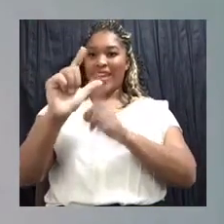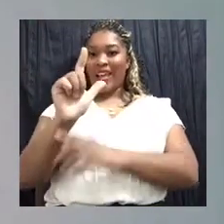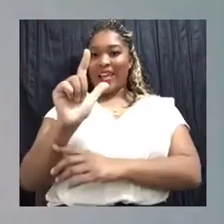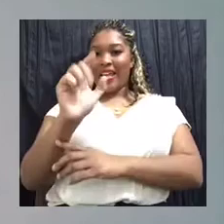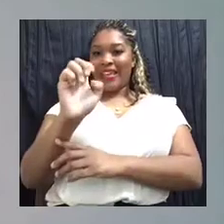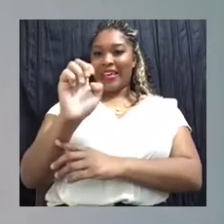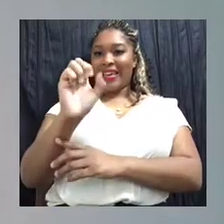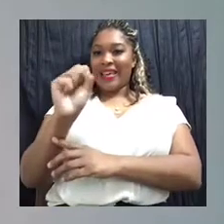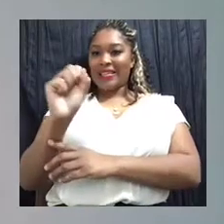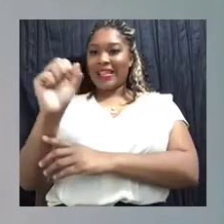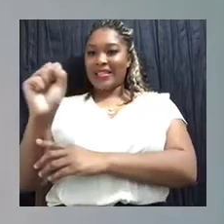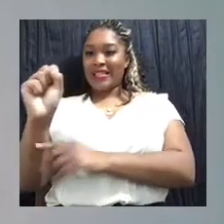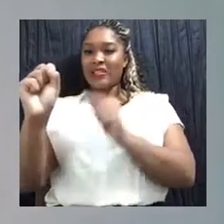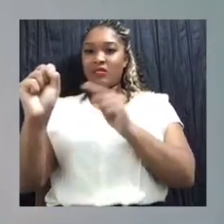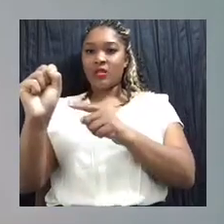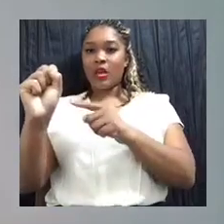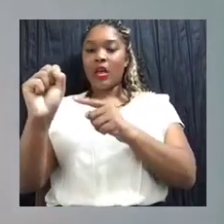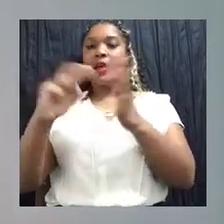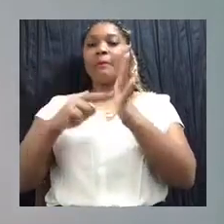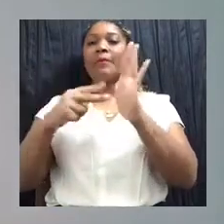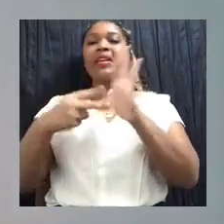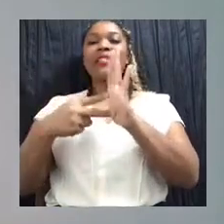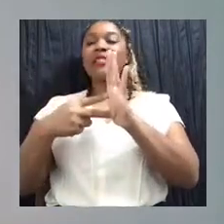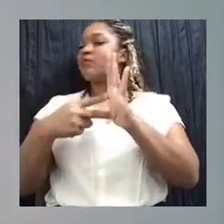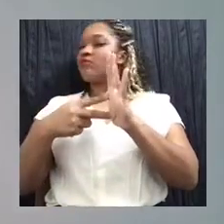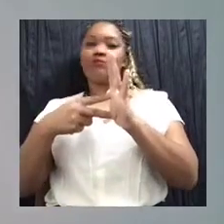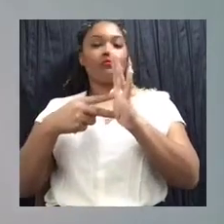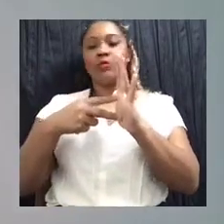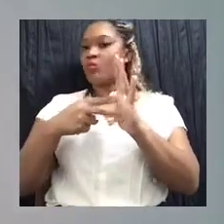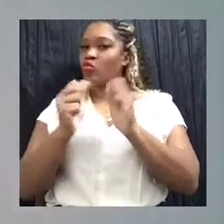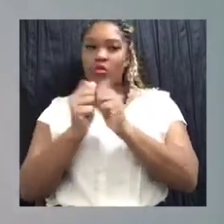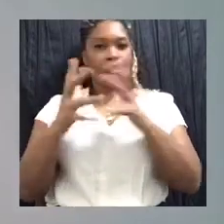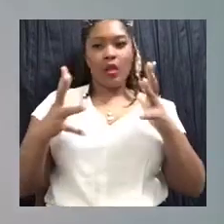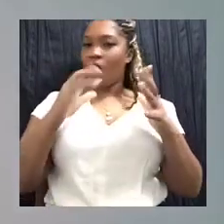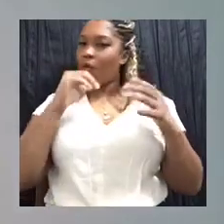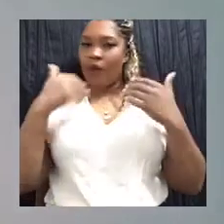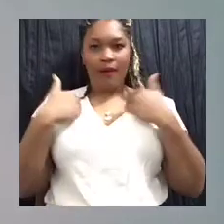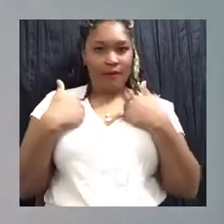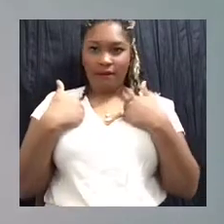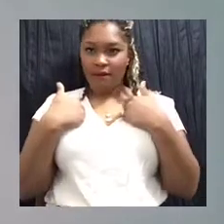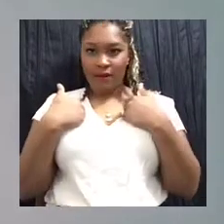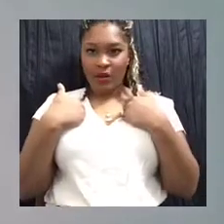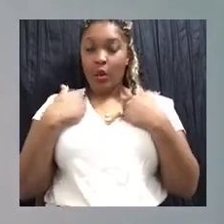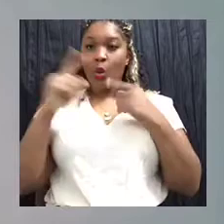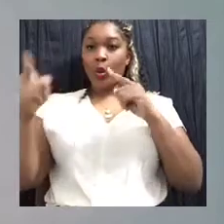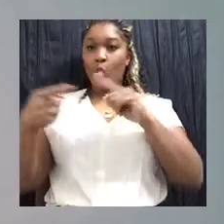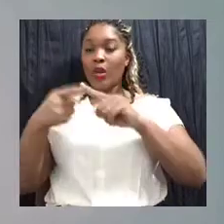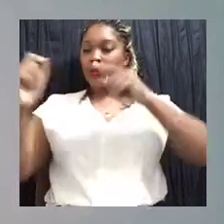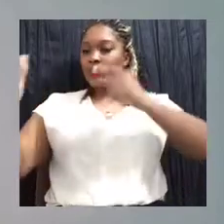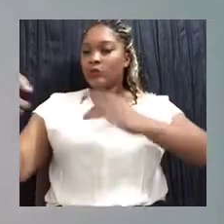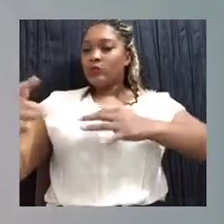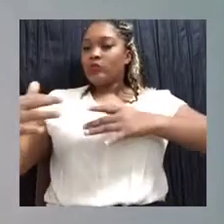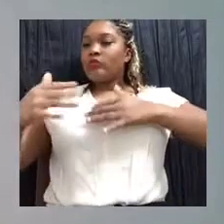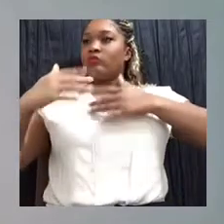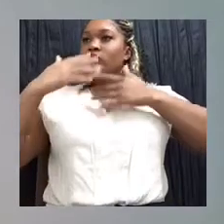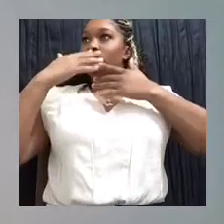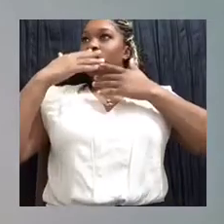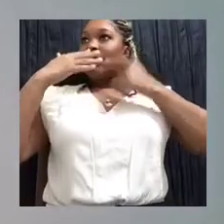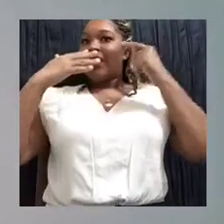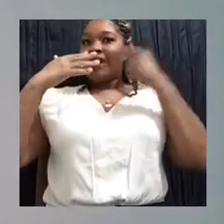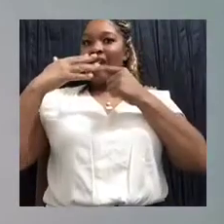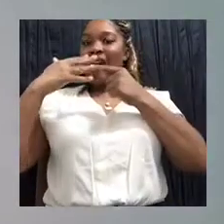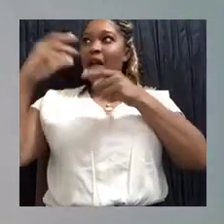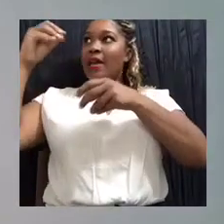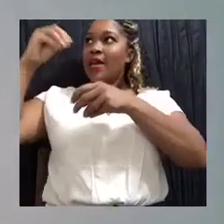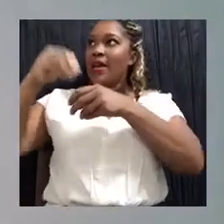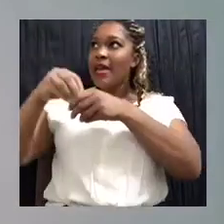LESS means without. So when we breathe in, there's an element in the air that